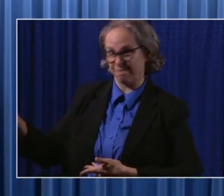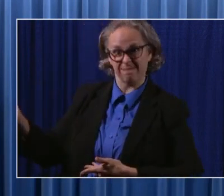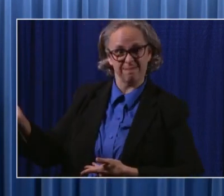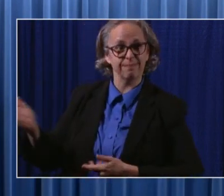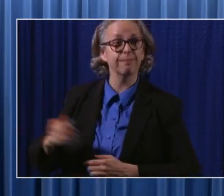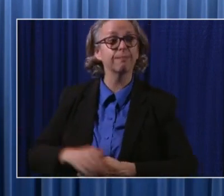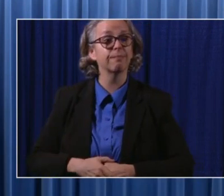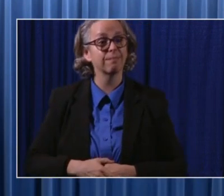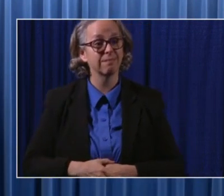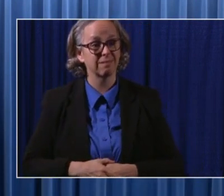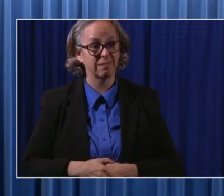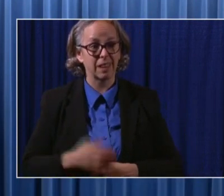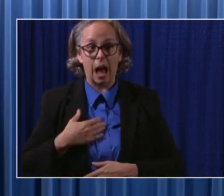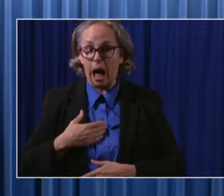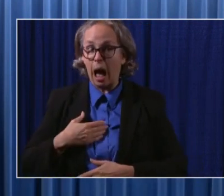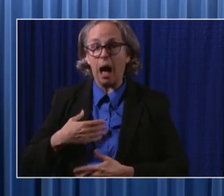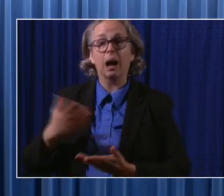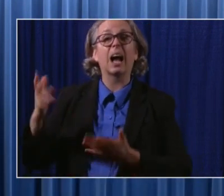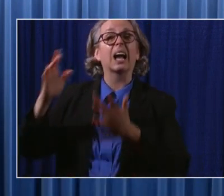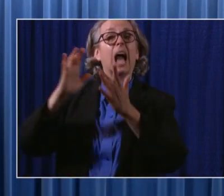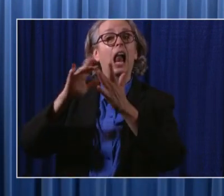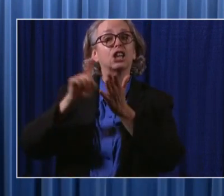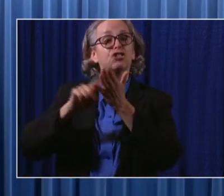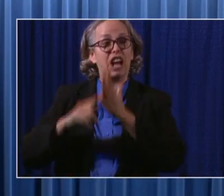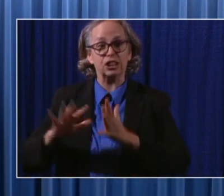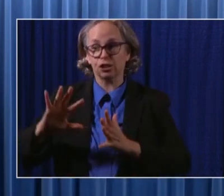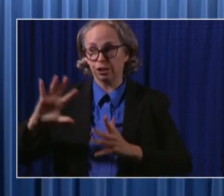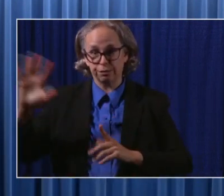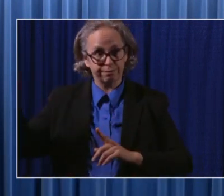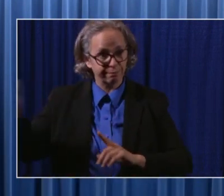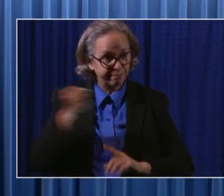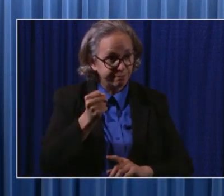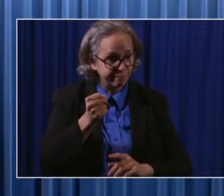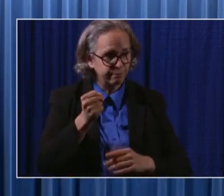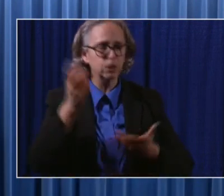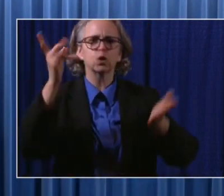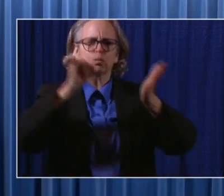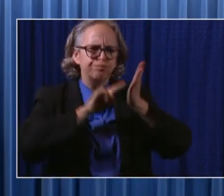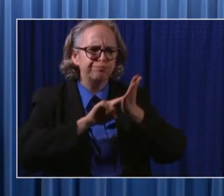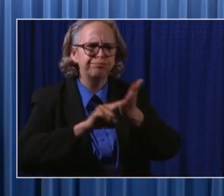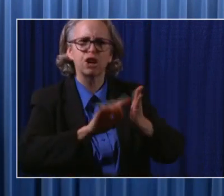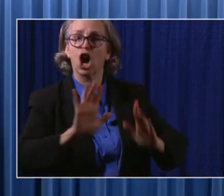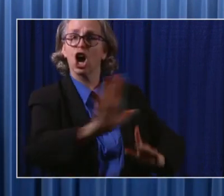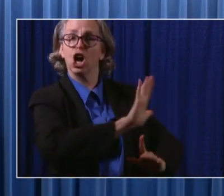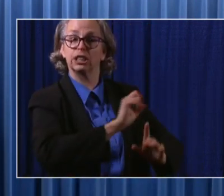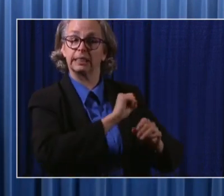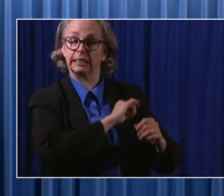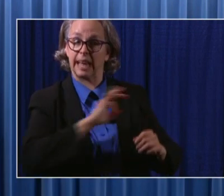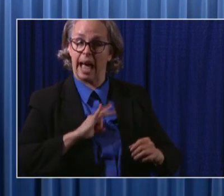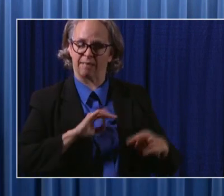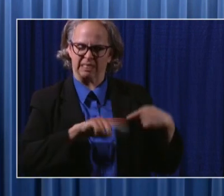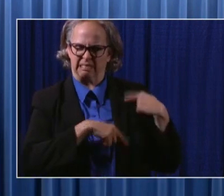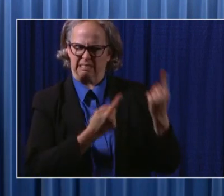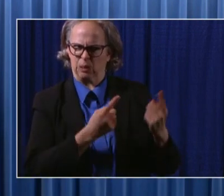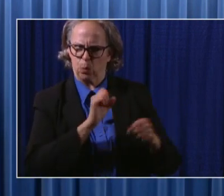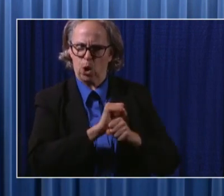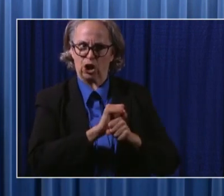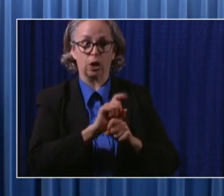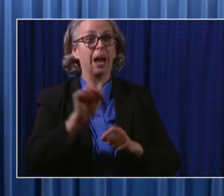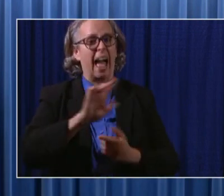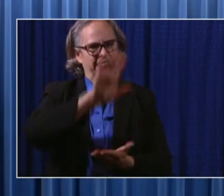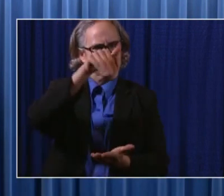contact tracing, has begun for staff who have been working at the central office and may have come in